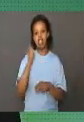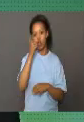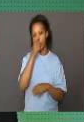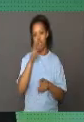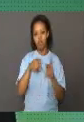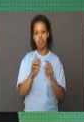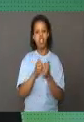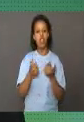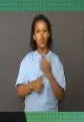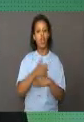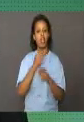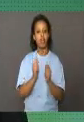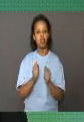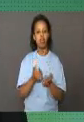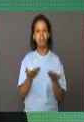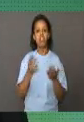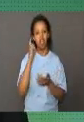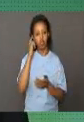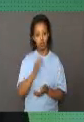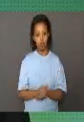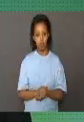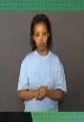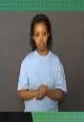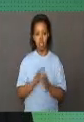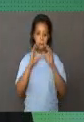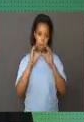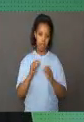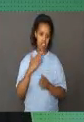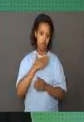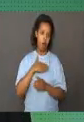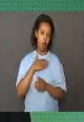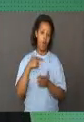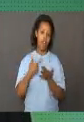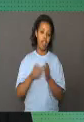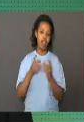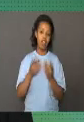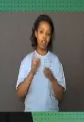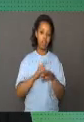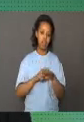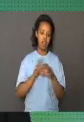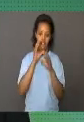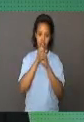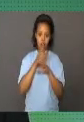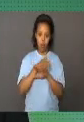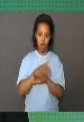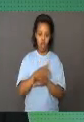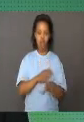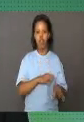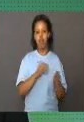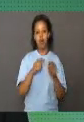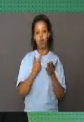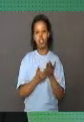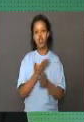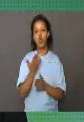Teacher, when we have completed this lesson, please lead the students in a discussion about